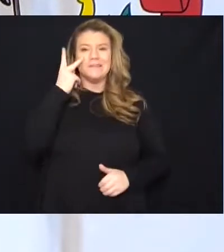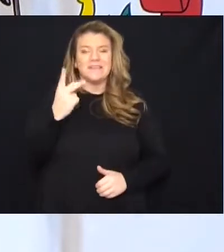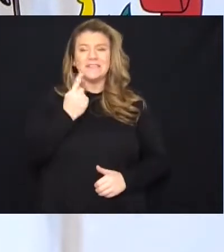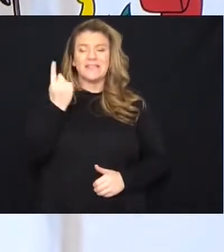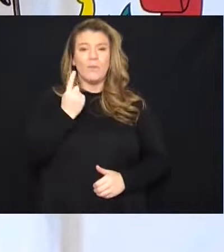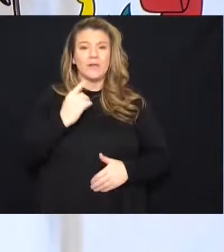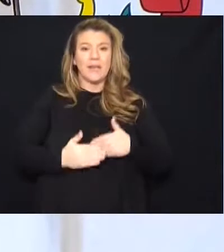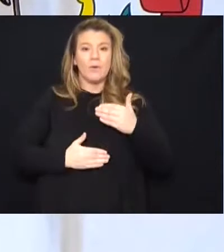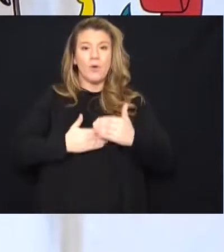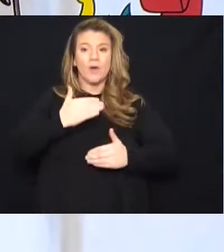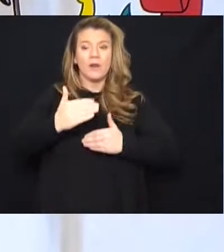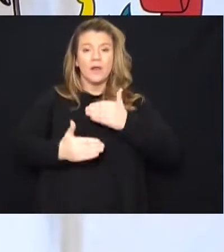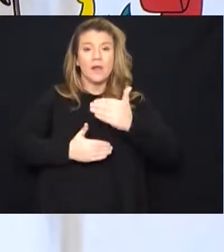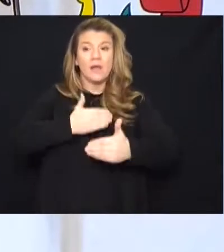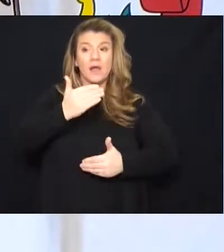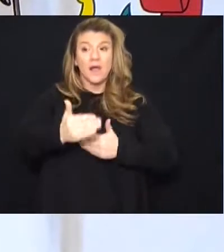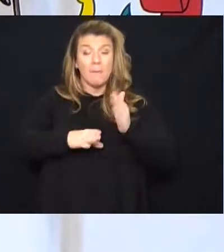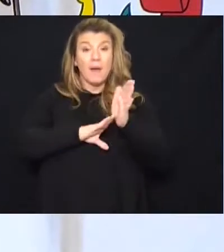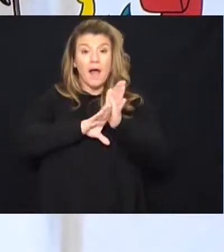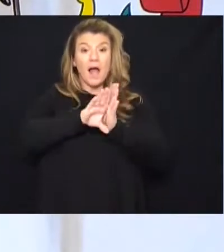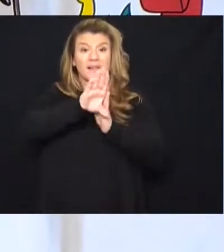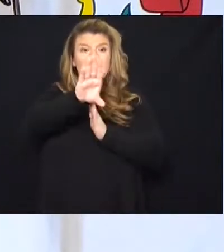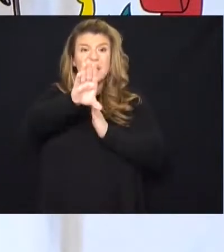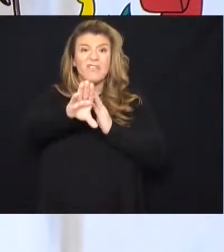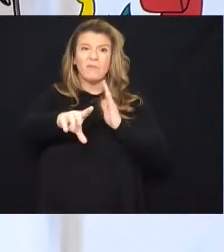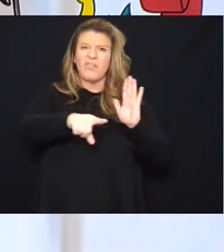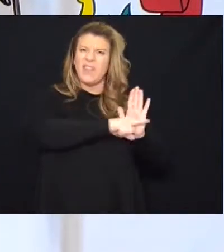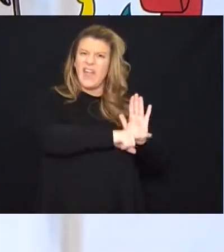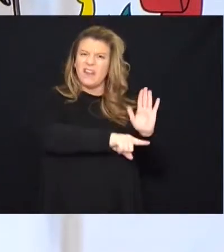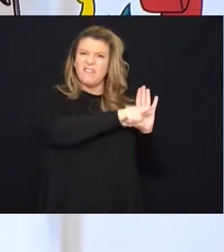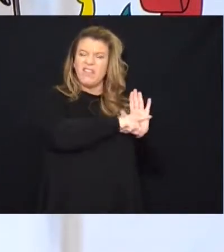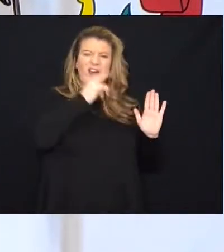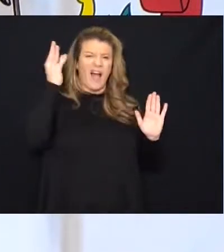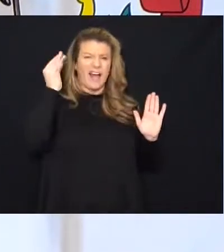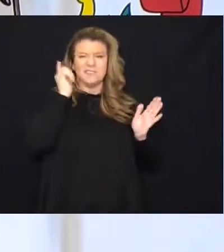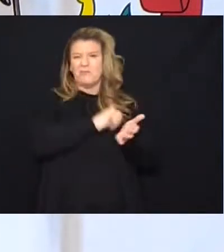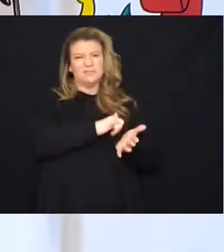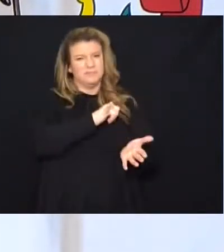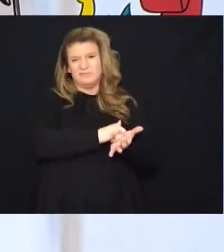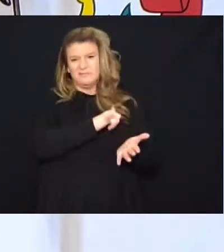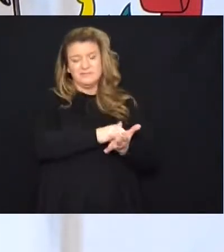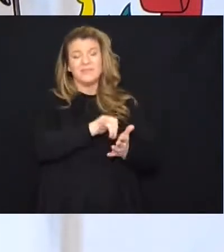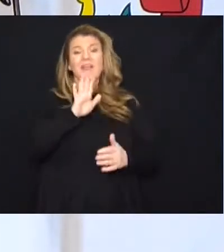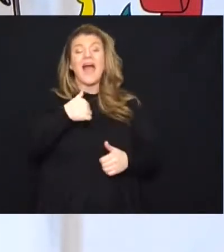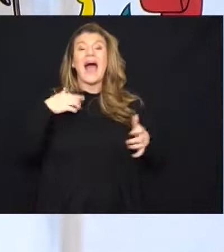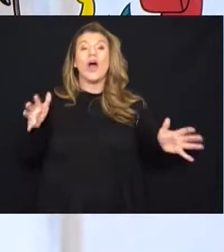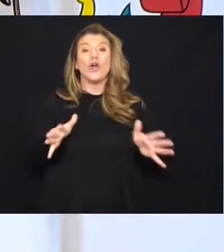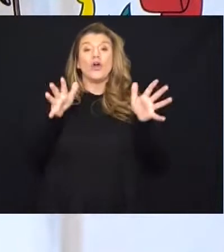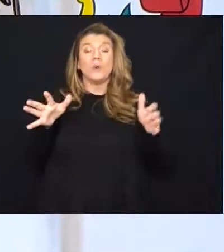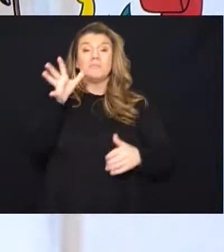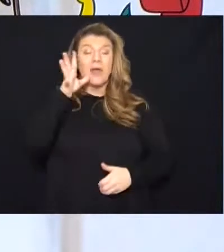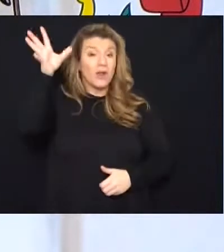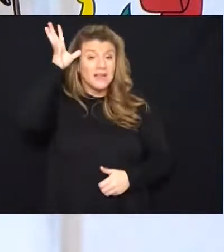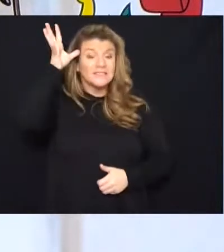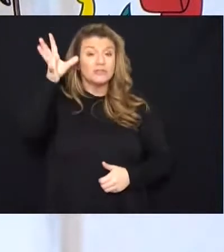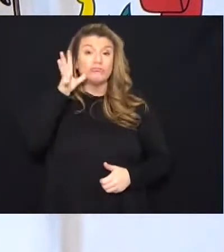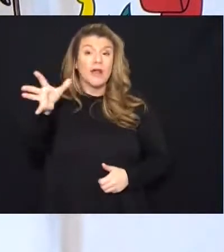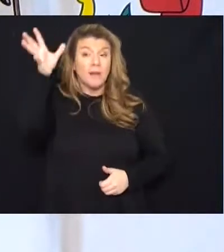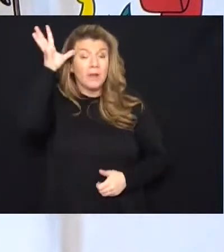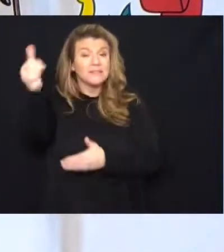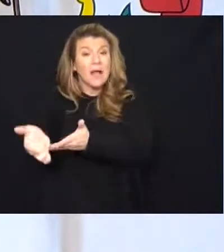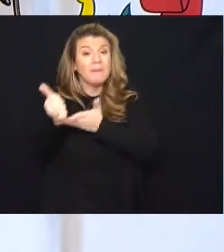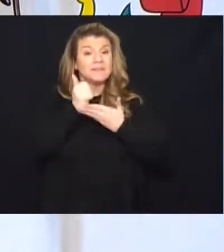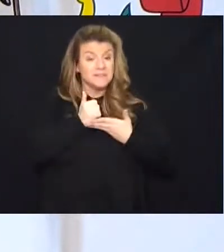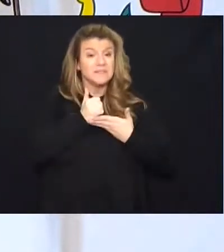this world looking at glass as half empty. I encourage our parents and grandparents to help us with getting the